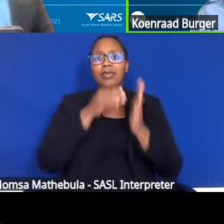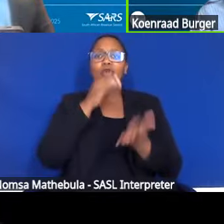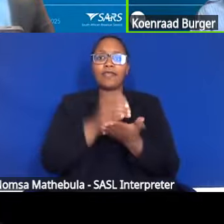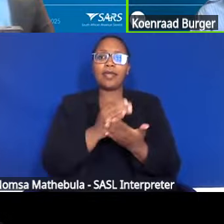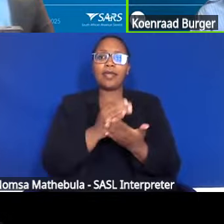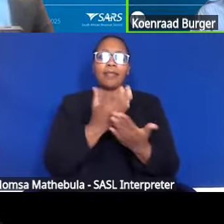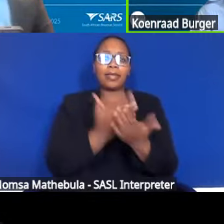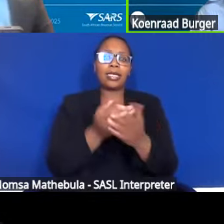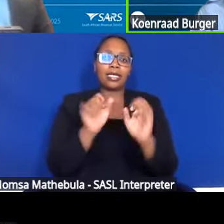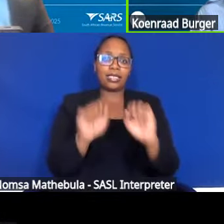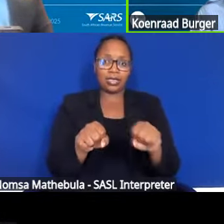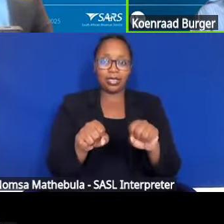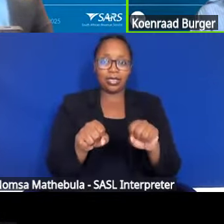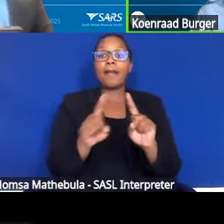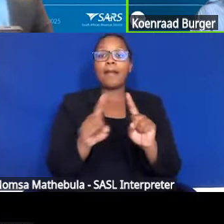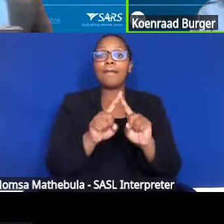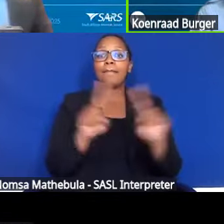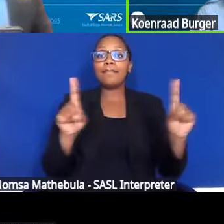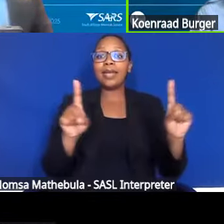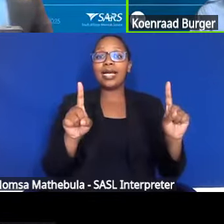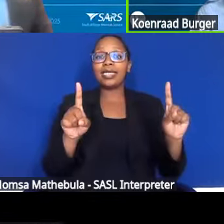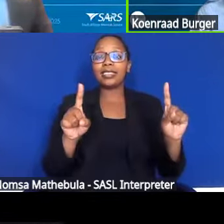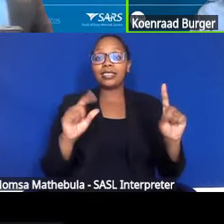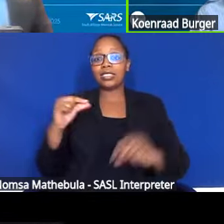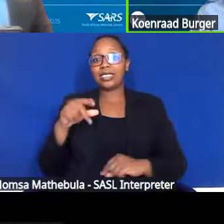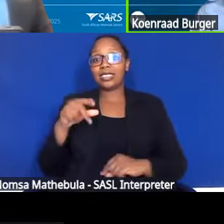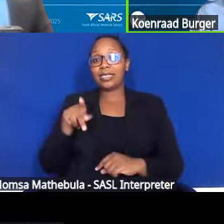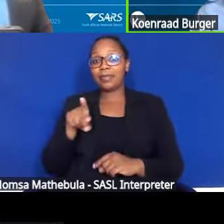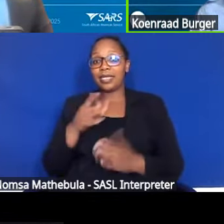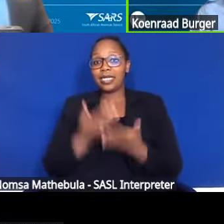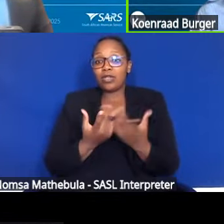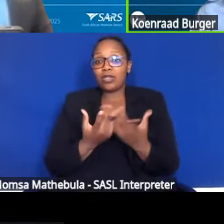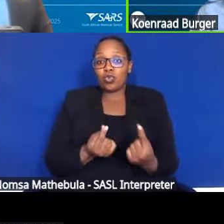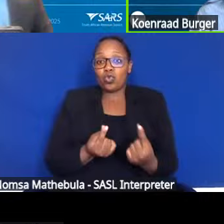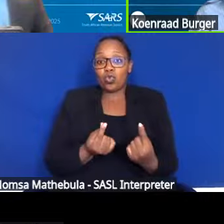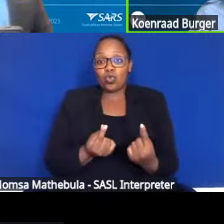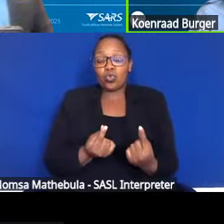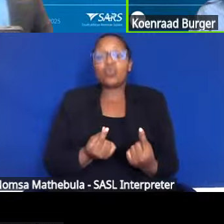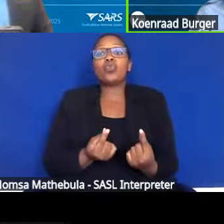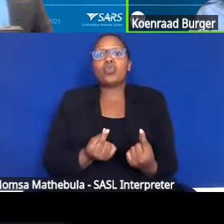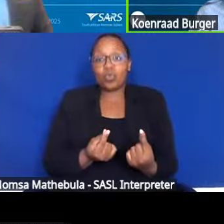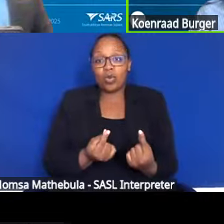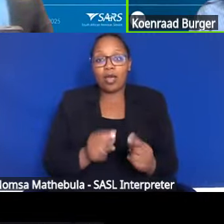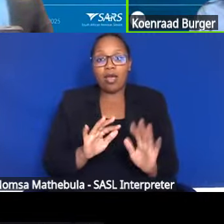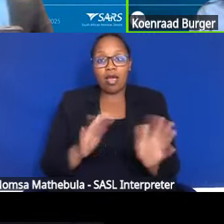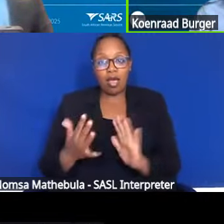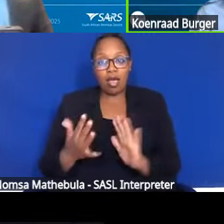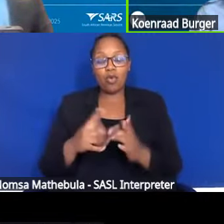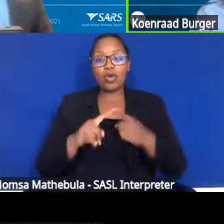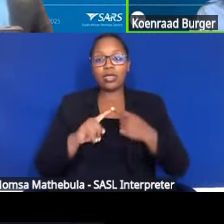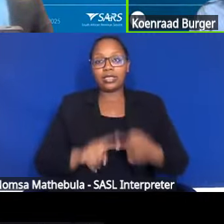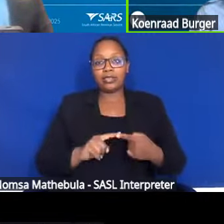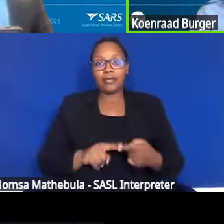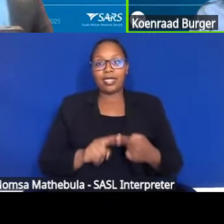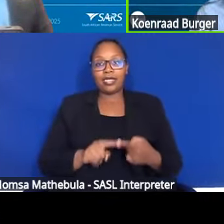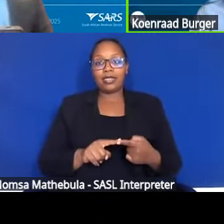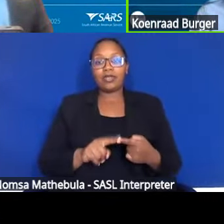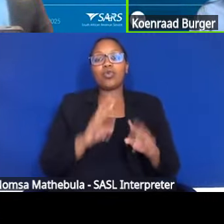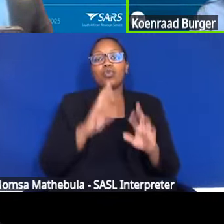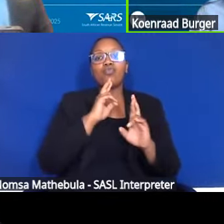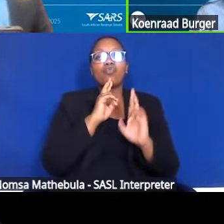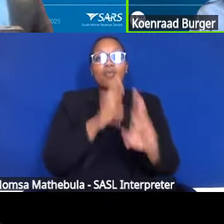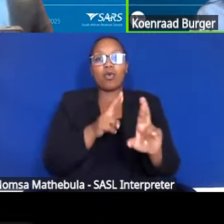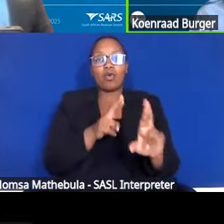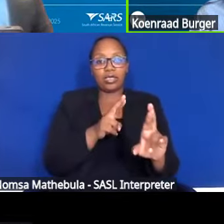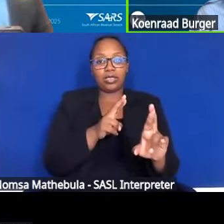then the GP must do so on the strength of a report from